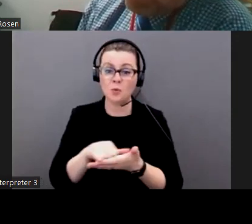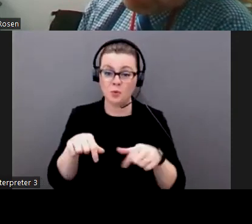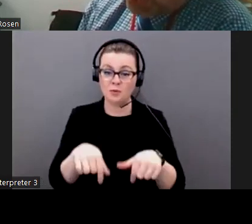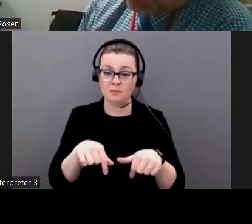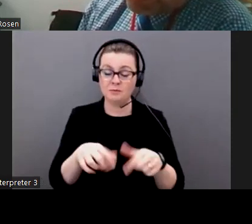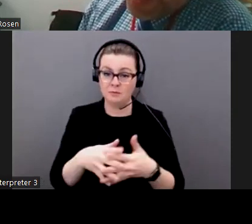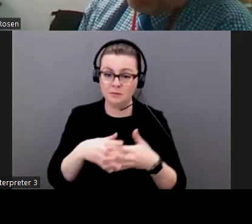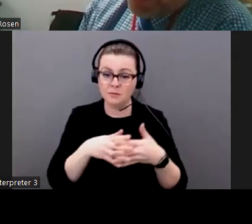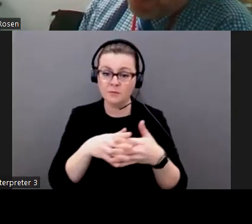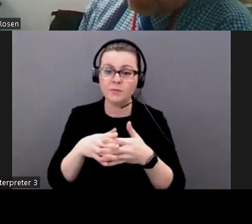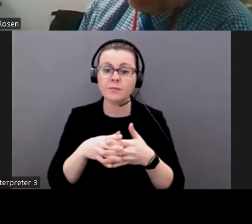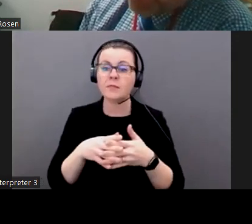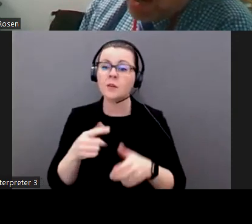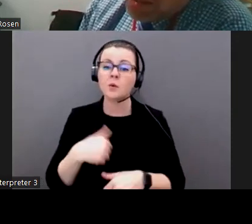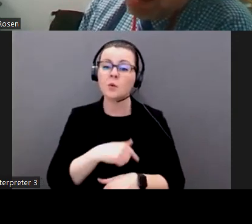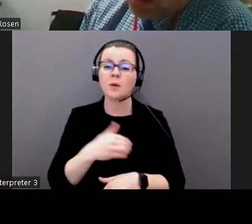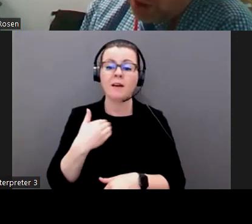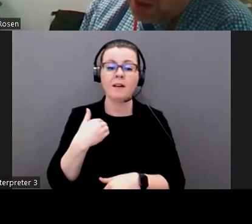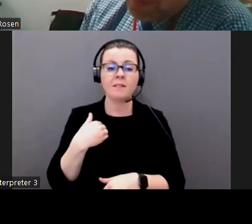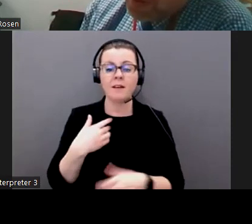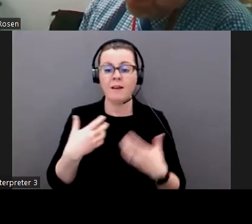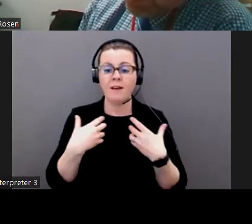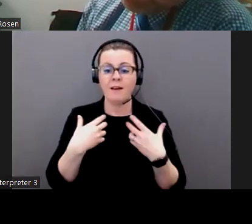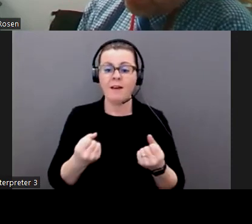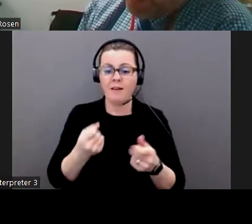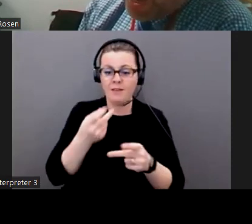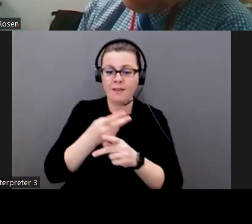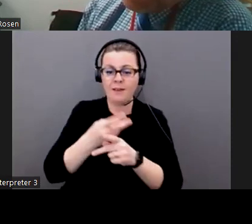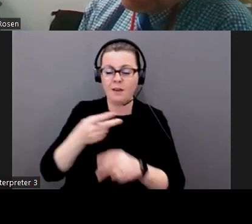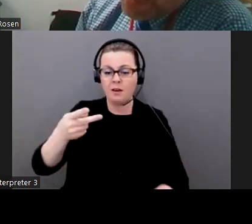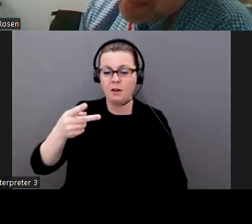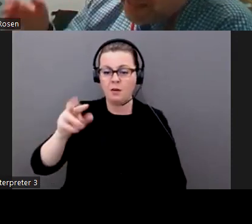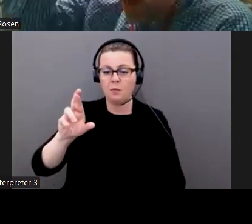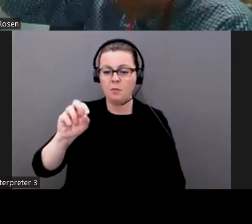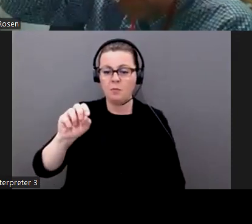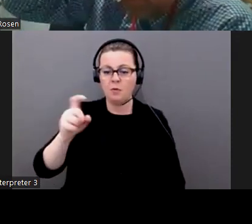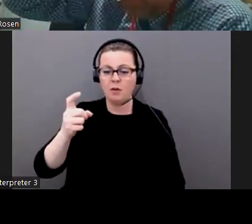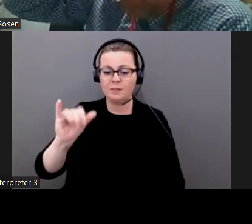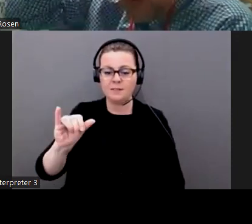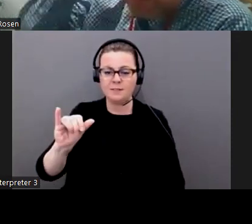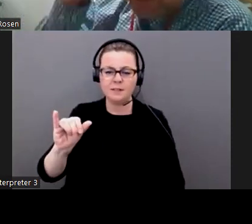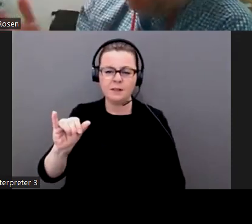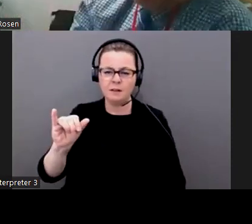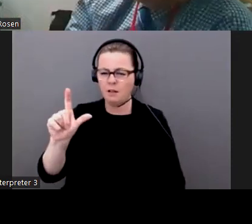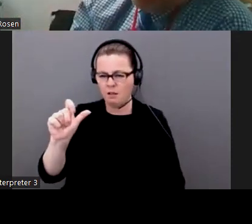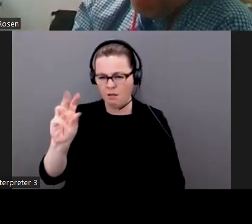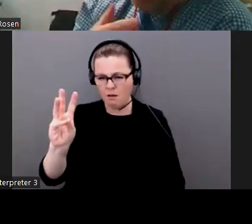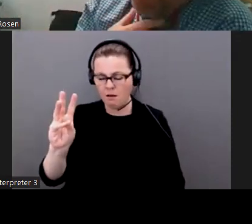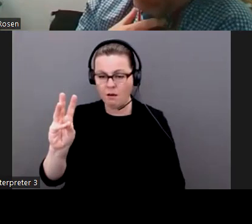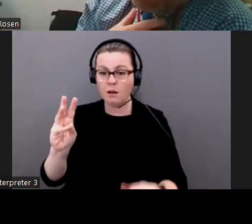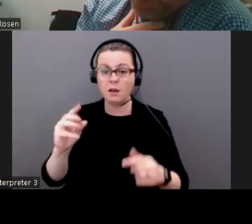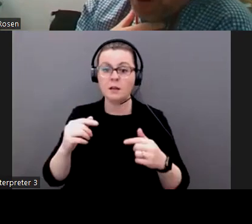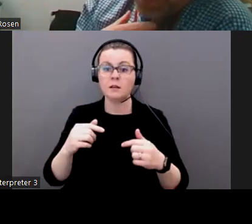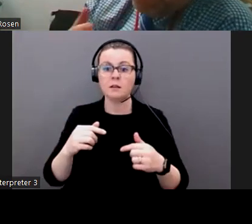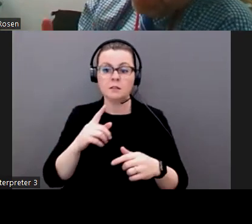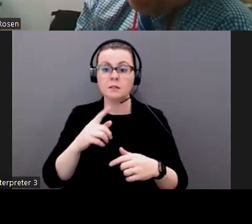we have what's called a healthcare proxy law. So I can designate anyone.